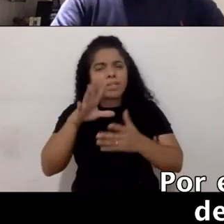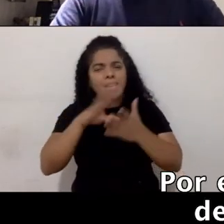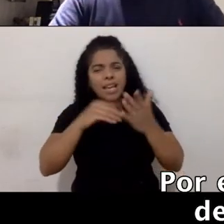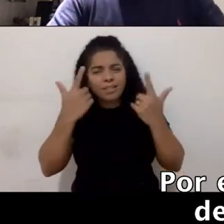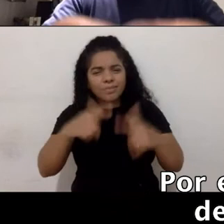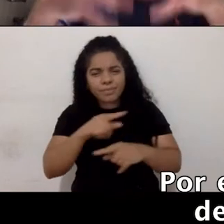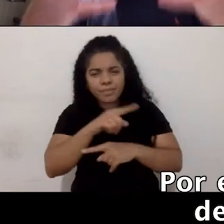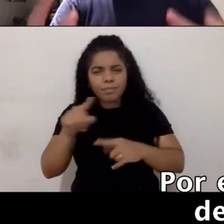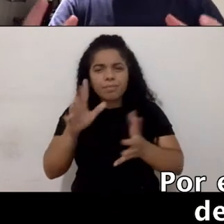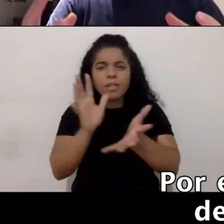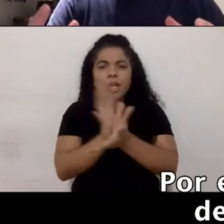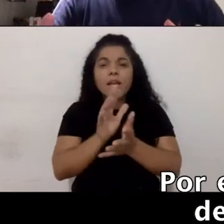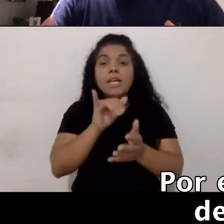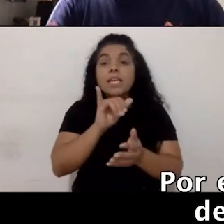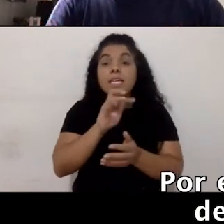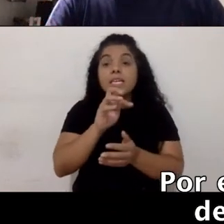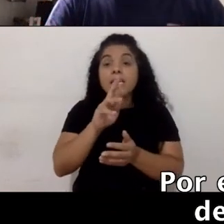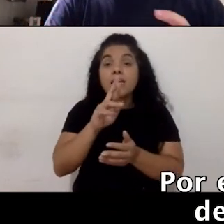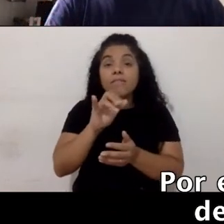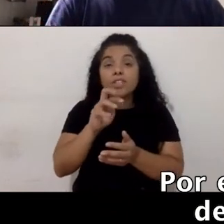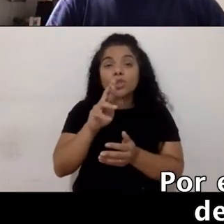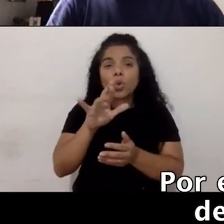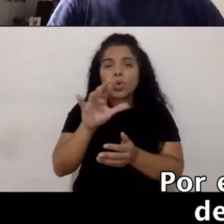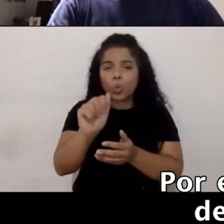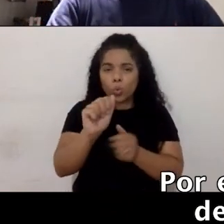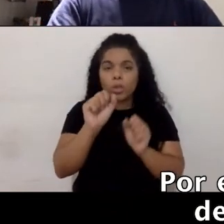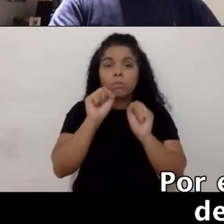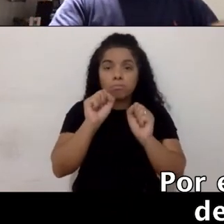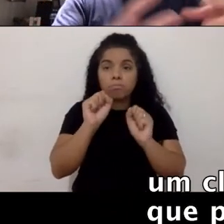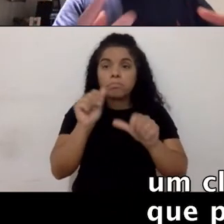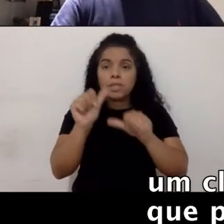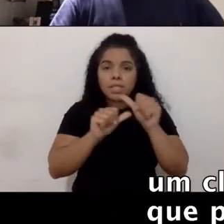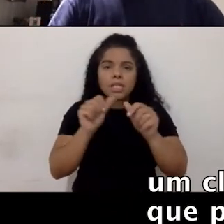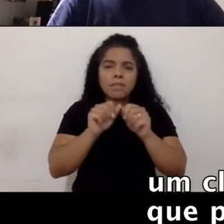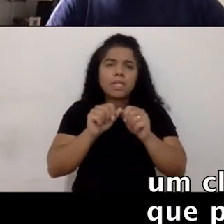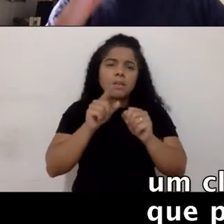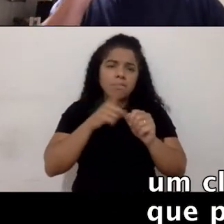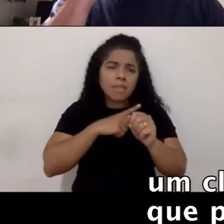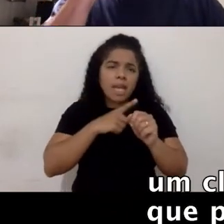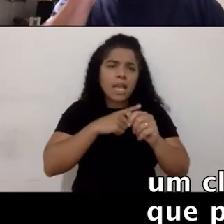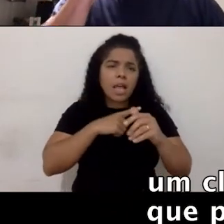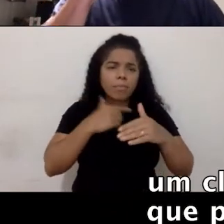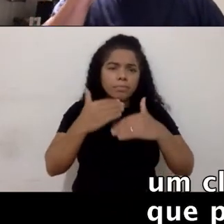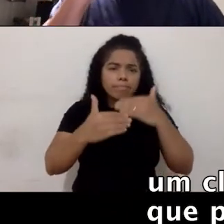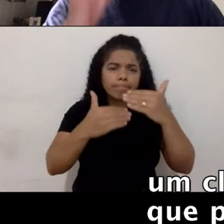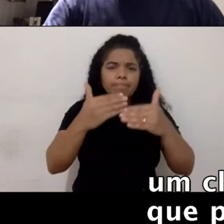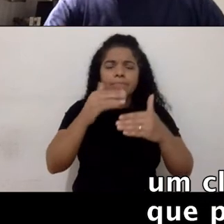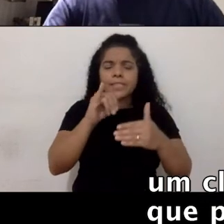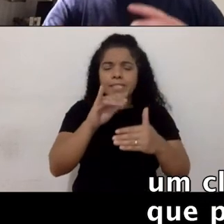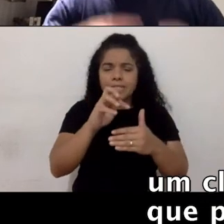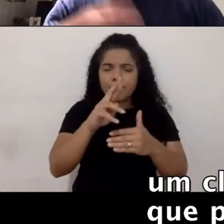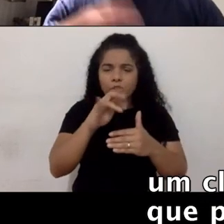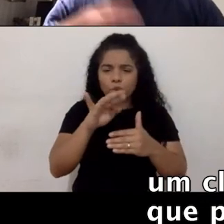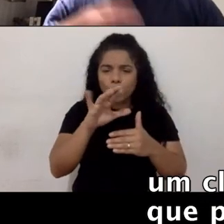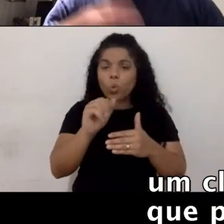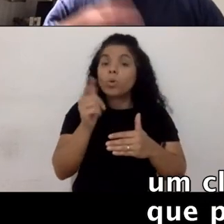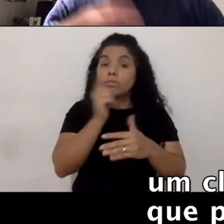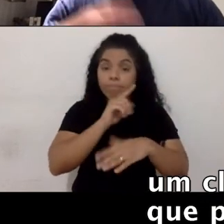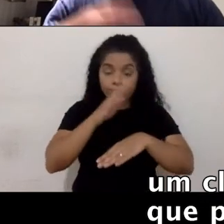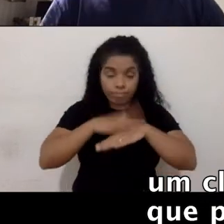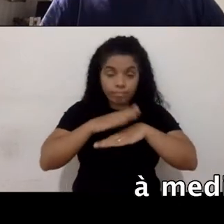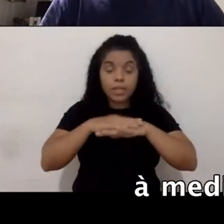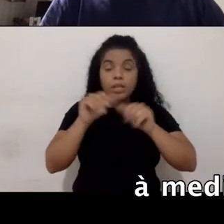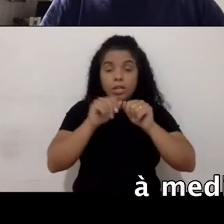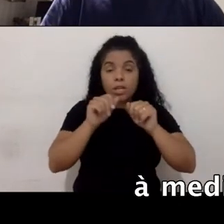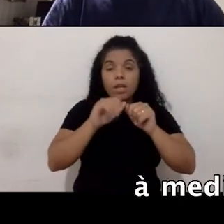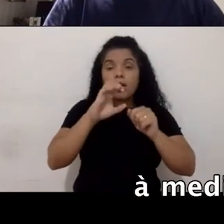have one infrastructure stack which builds a Kubernetes cluster, we might say we might need to have multiple instances